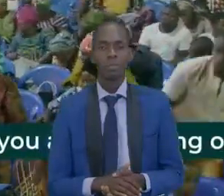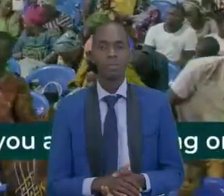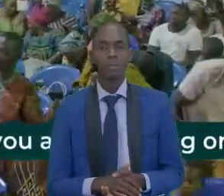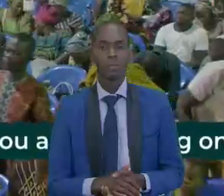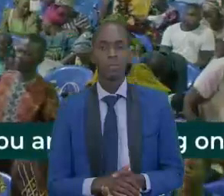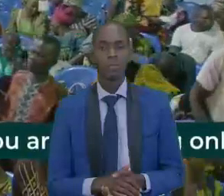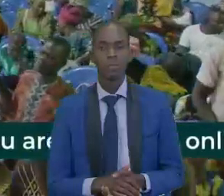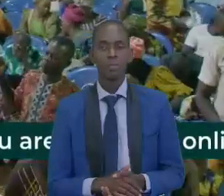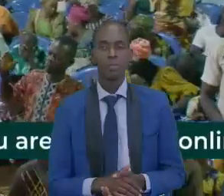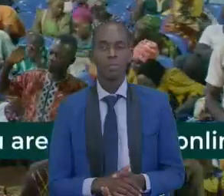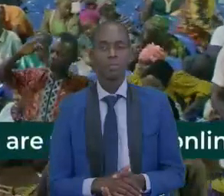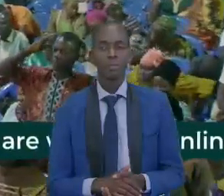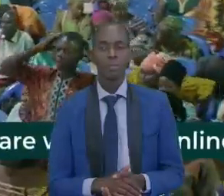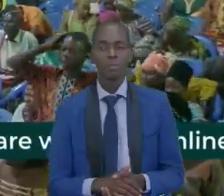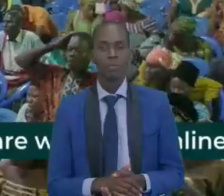Soyez prêts. Be ready.